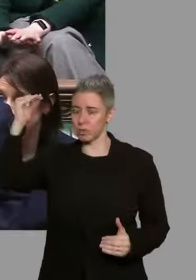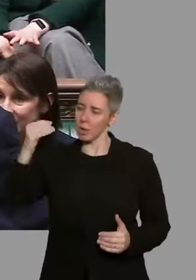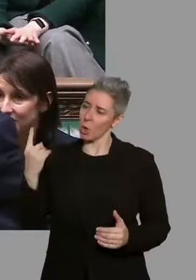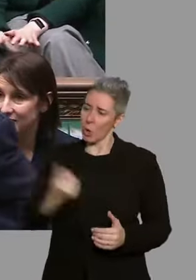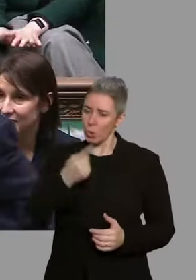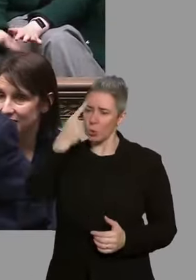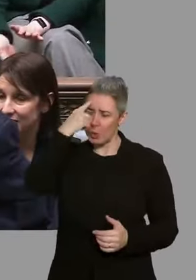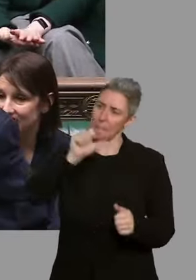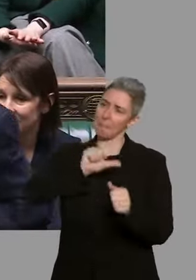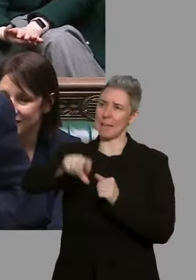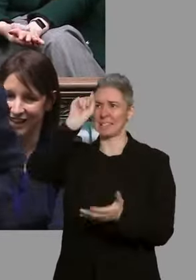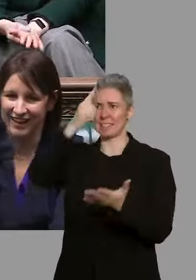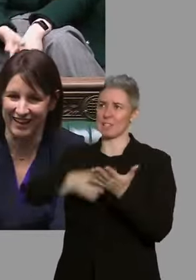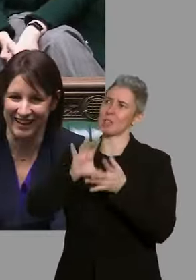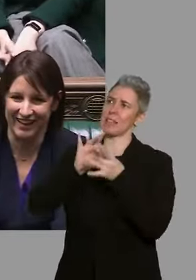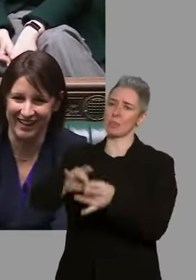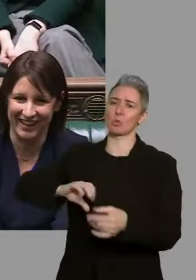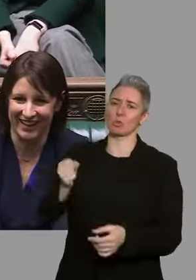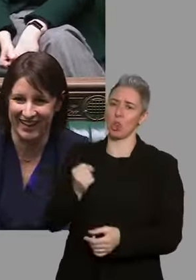on the 4th of July, they're sitting here.